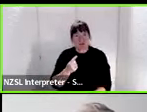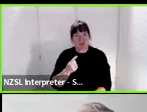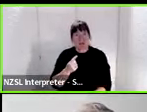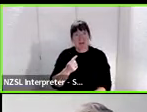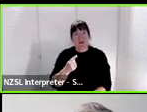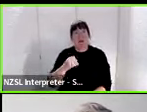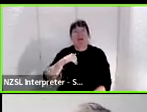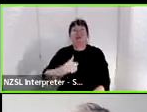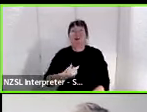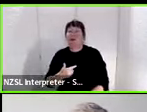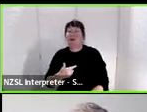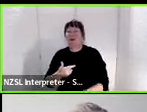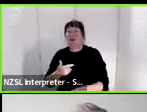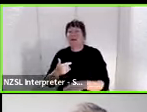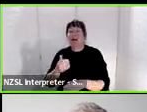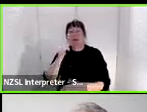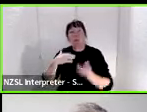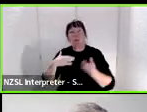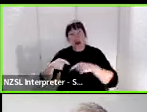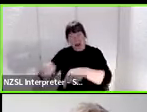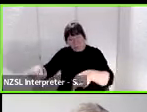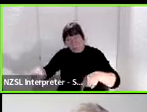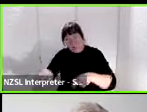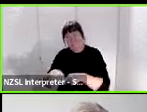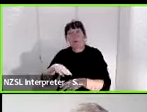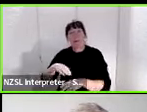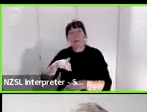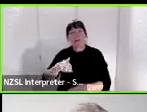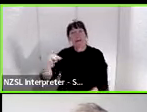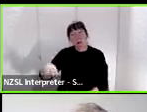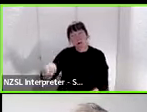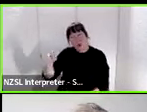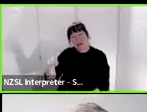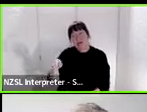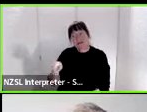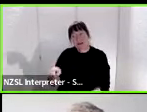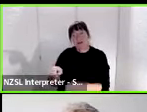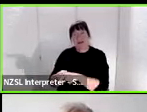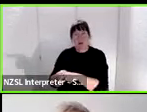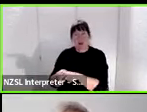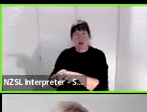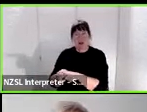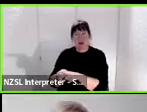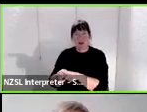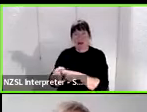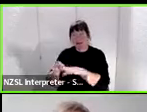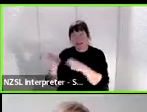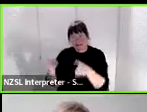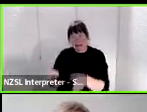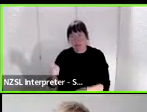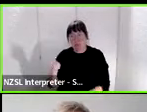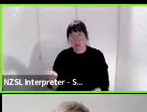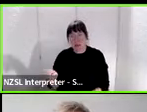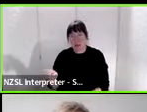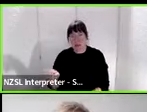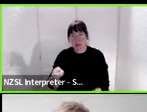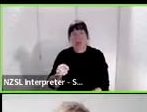hoist and changing table in the bathroom. And then even if we bring our own equipment, which